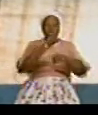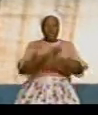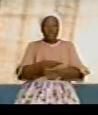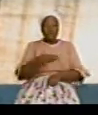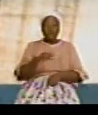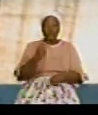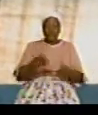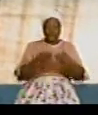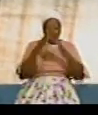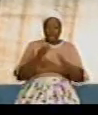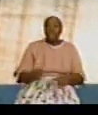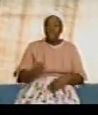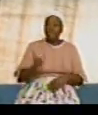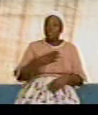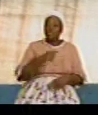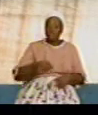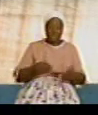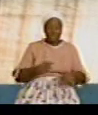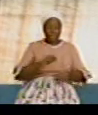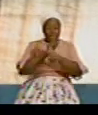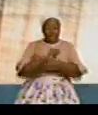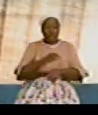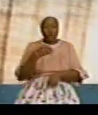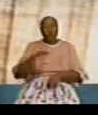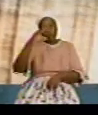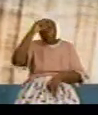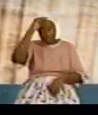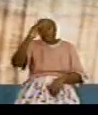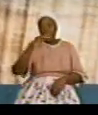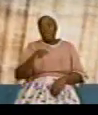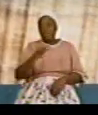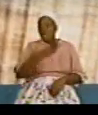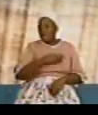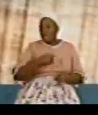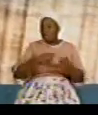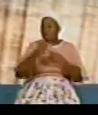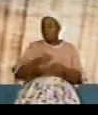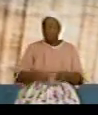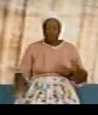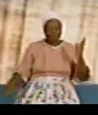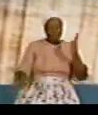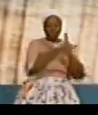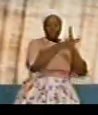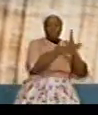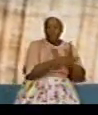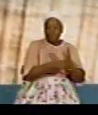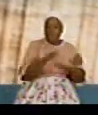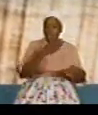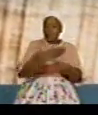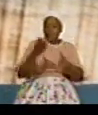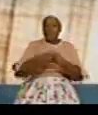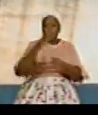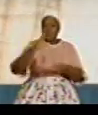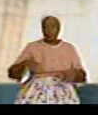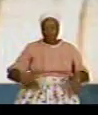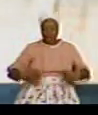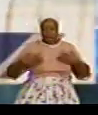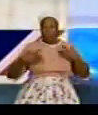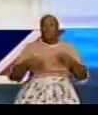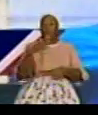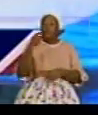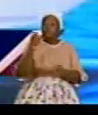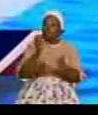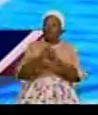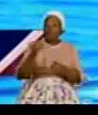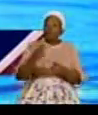the elders, to the traditions of men, and you kick off away from your life the word and